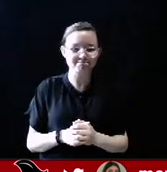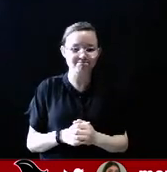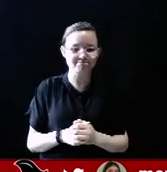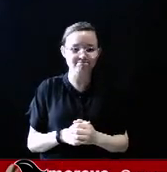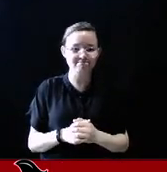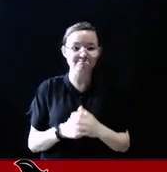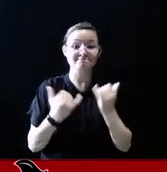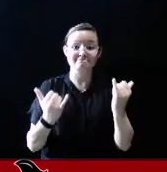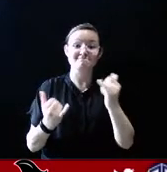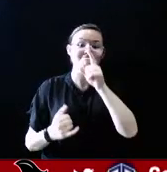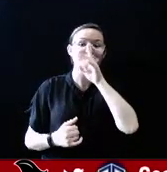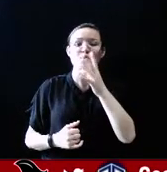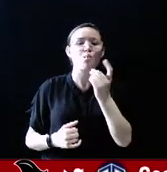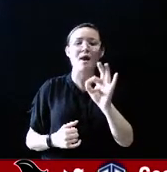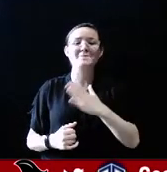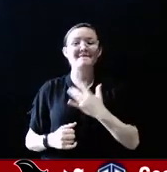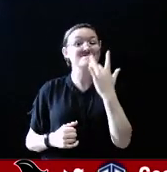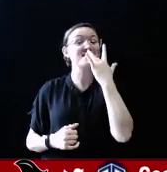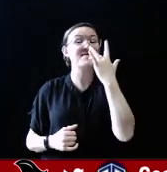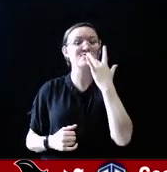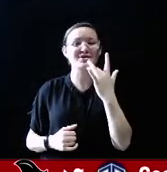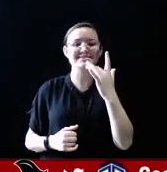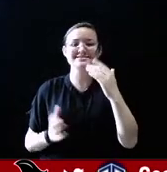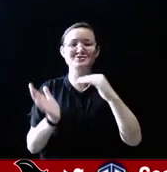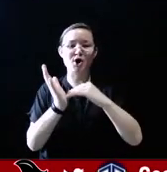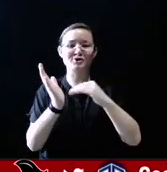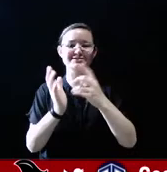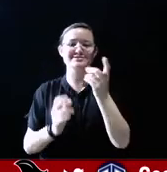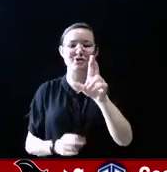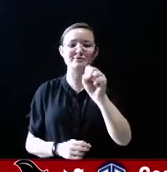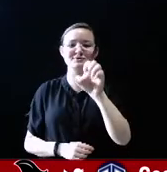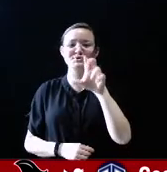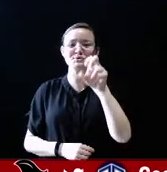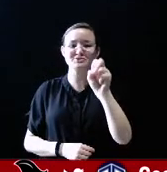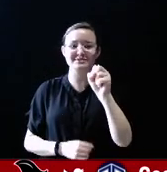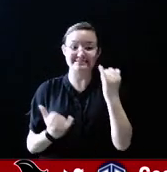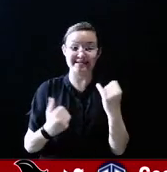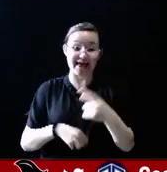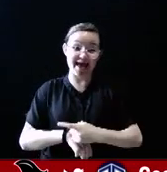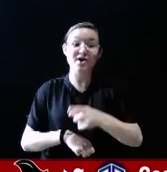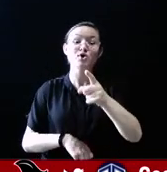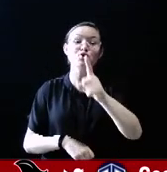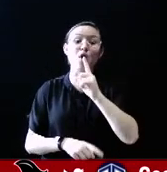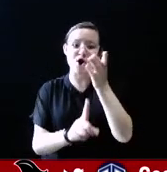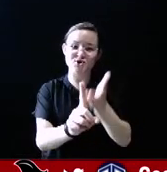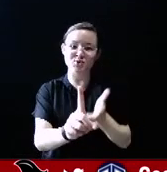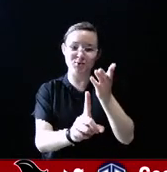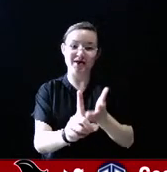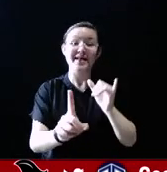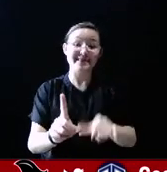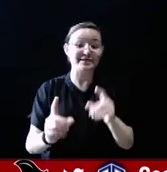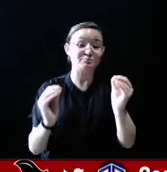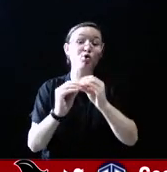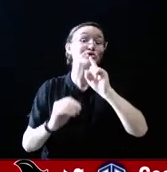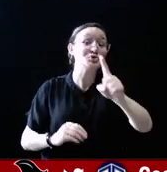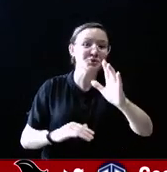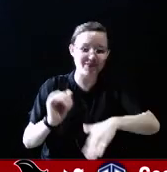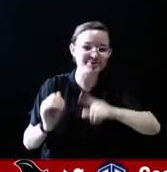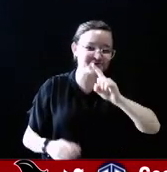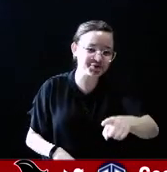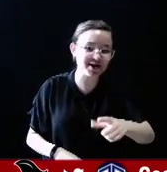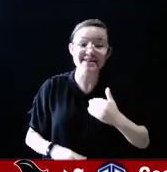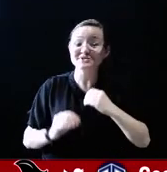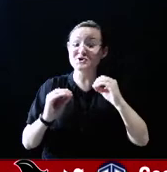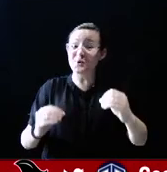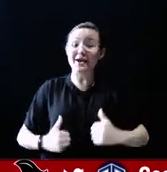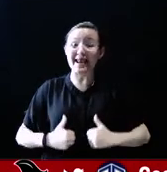one of my favorite doctors. Today, you are you. That is truer than true. There's